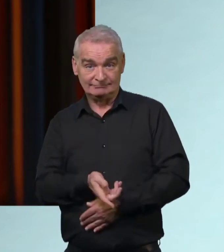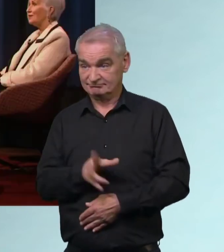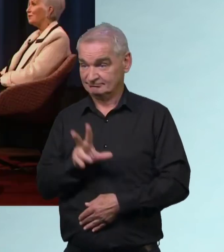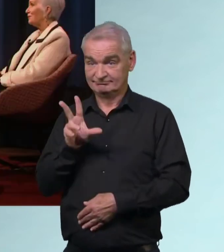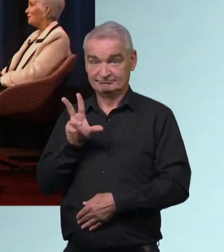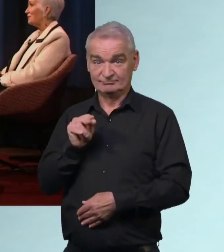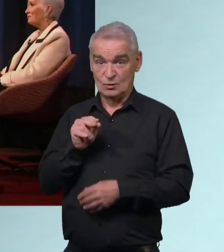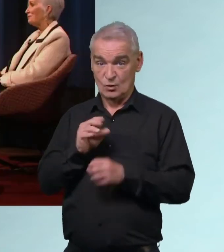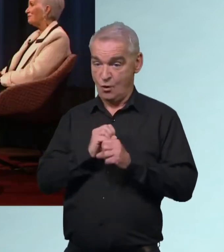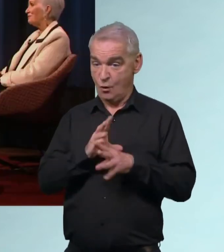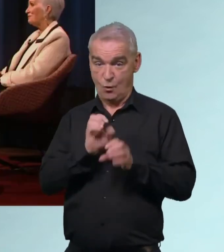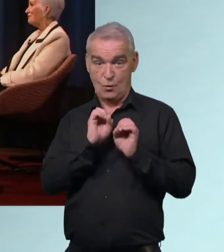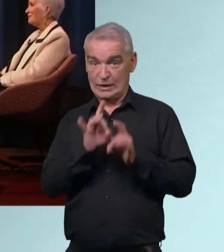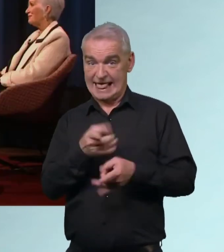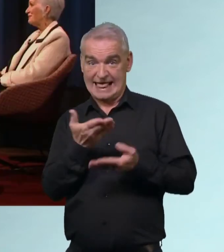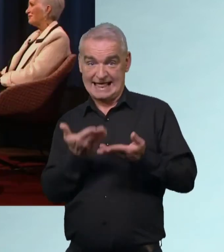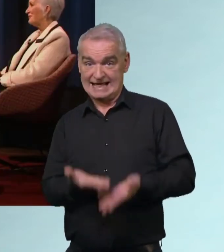None at all.